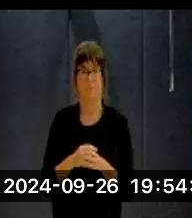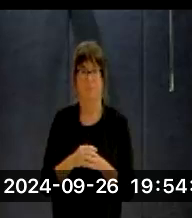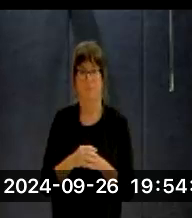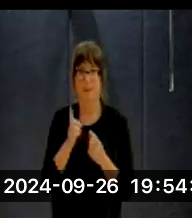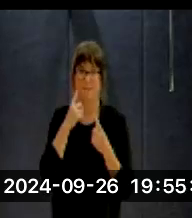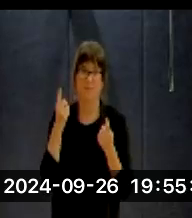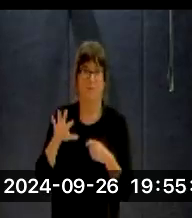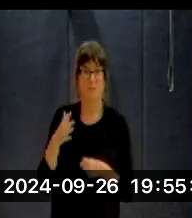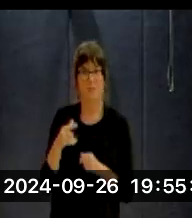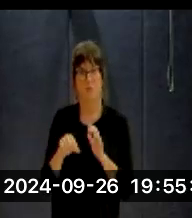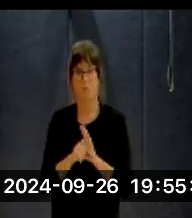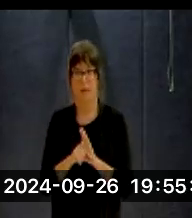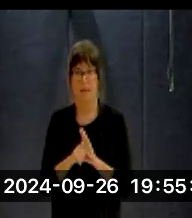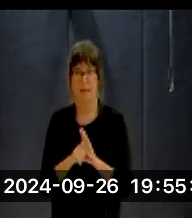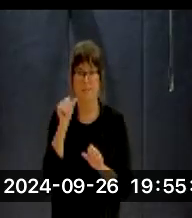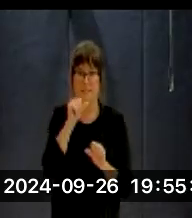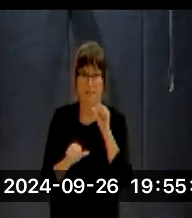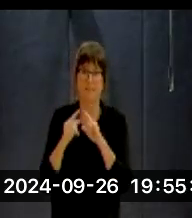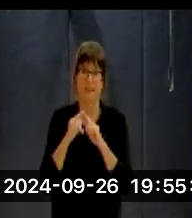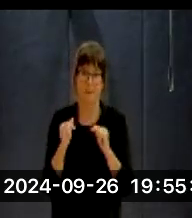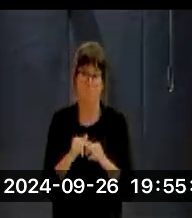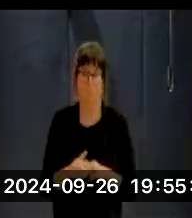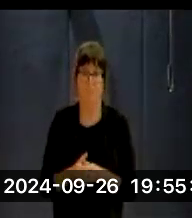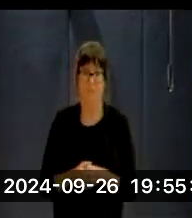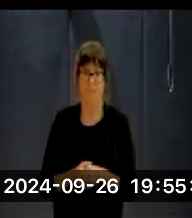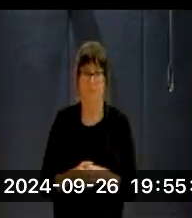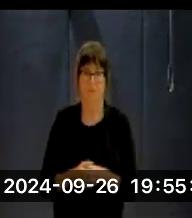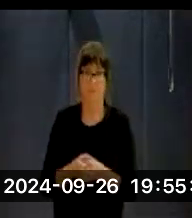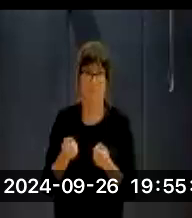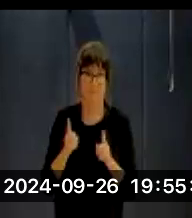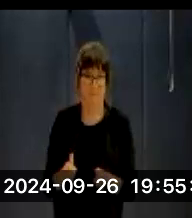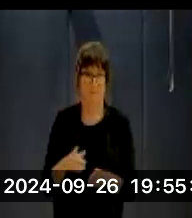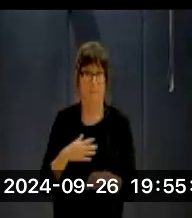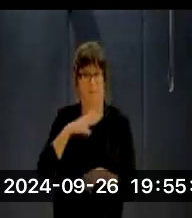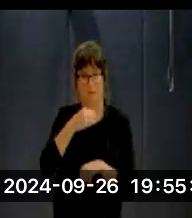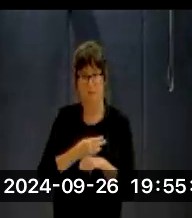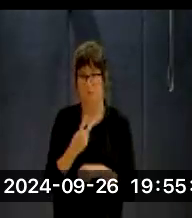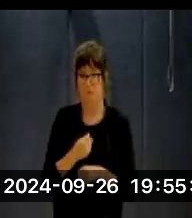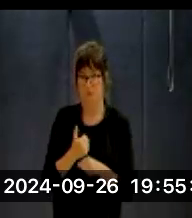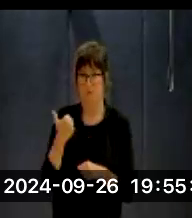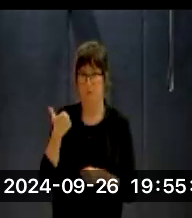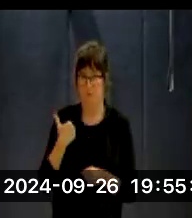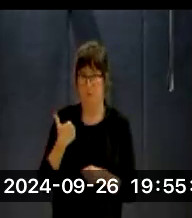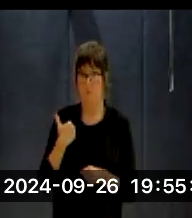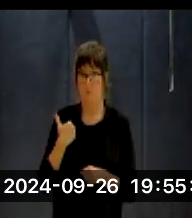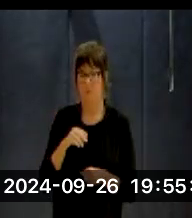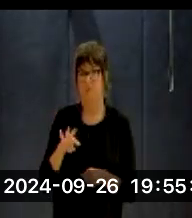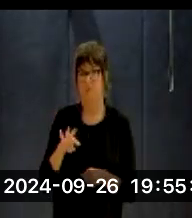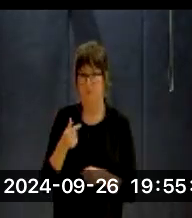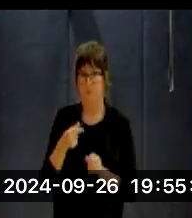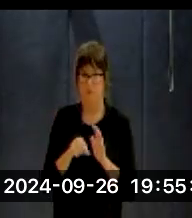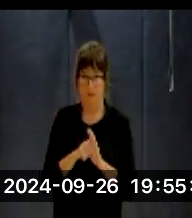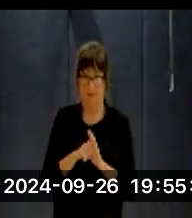grade science camp. I had an incident with my son 2 years ago when he was in 4th grade and they are taken